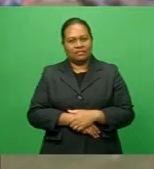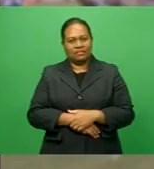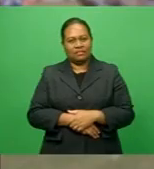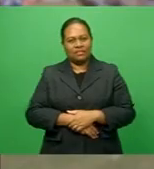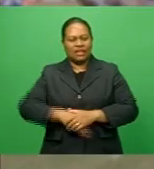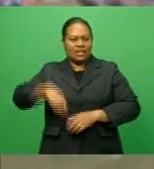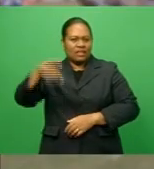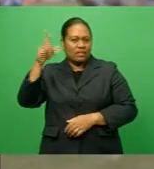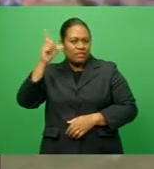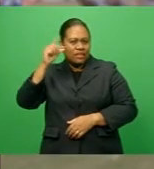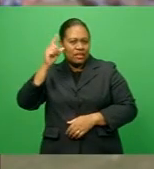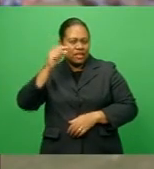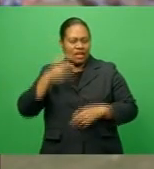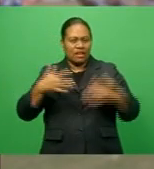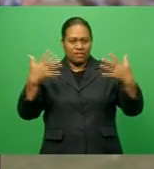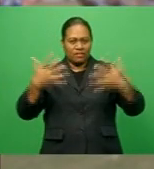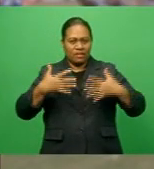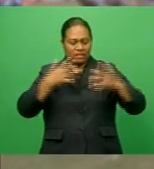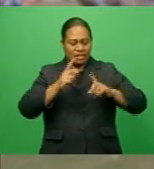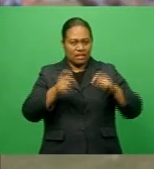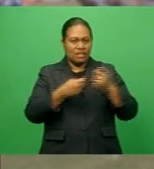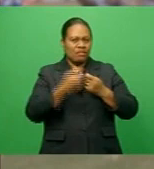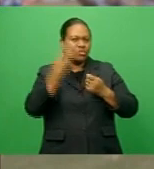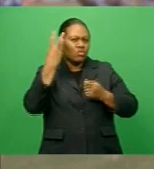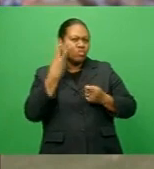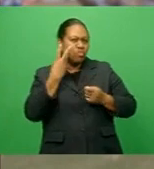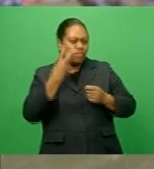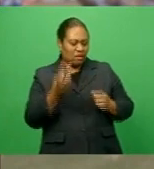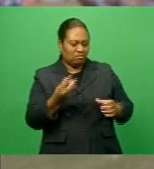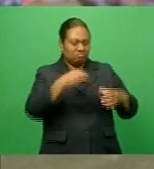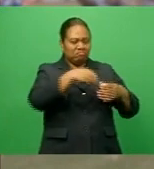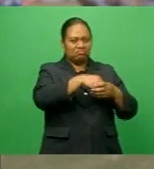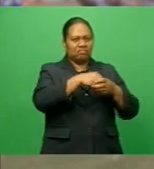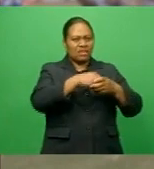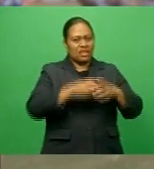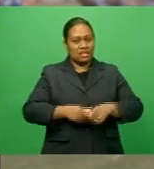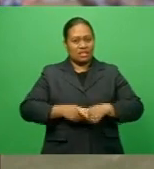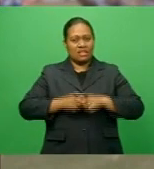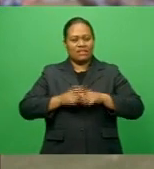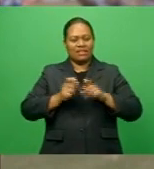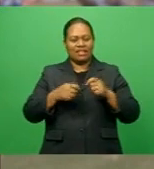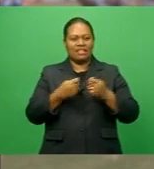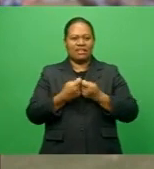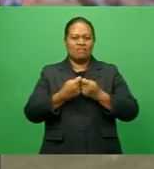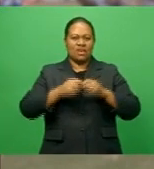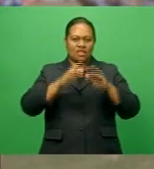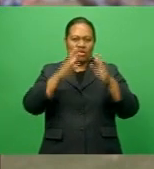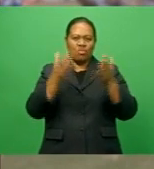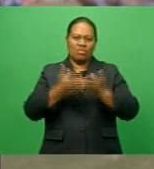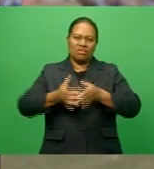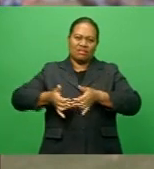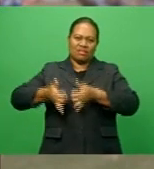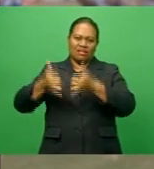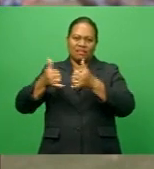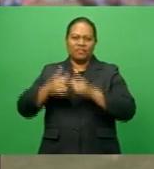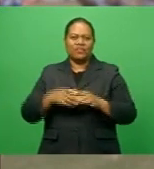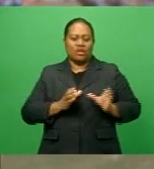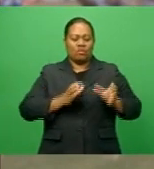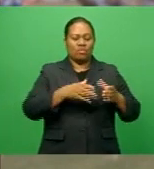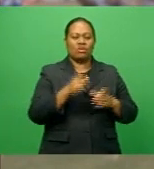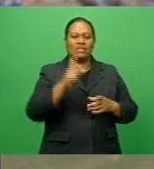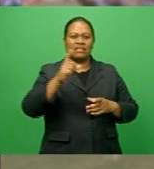The Fijiana 15's team has been drawn in a tough pool for the 2021 Rugby World Cup. In Pool C, Fiji will take